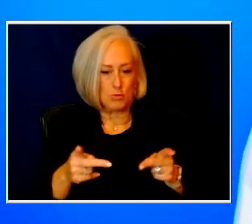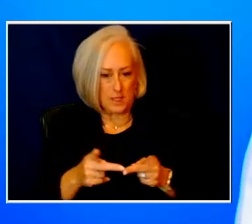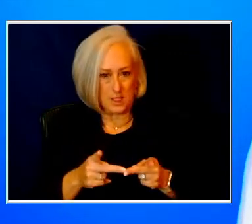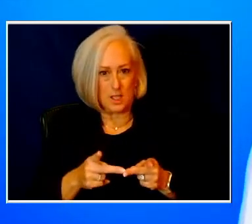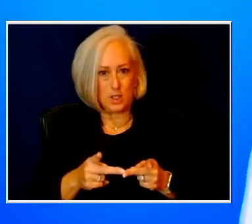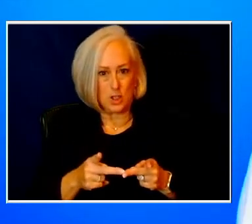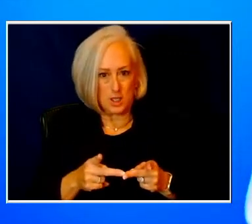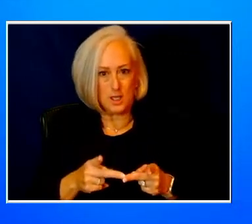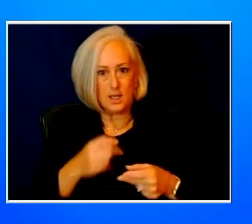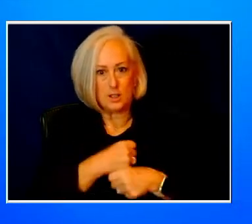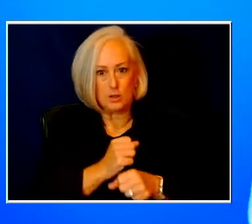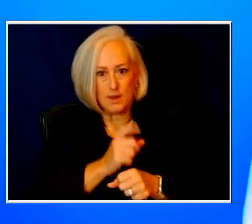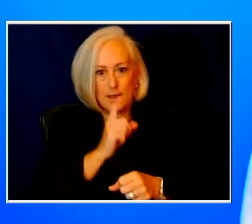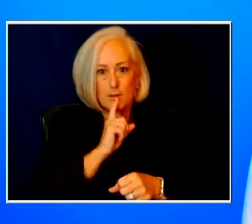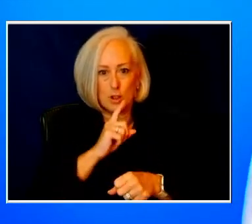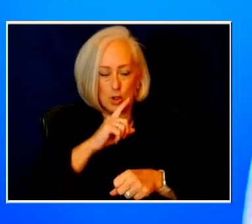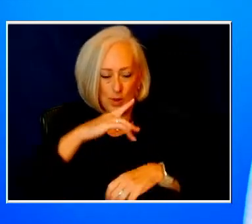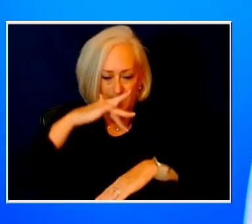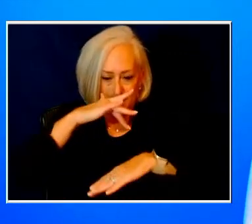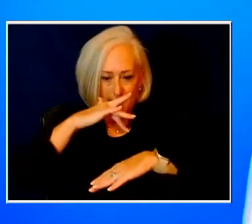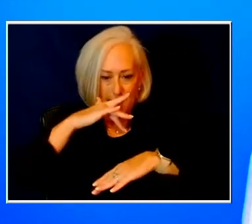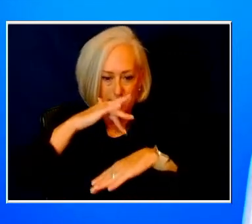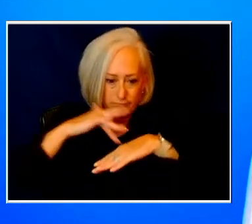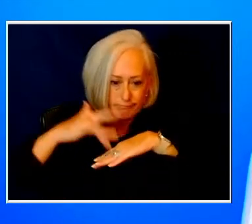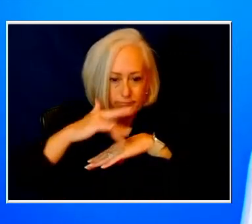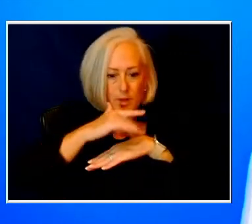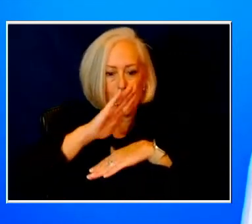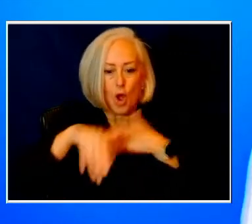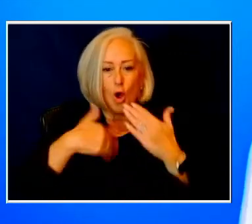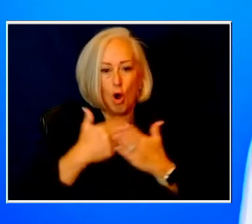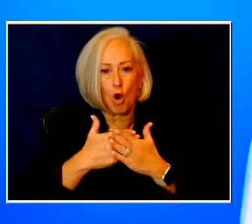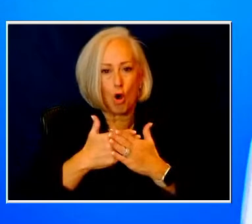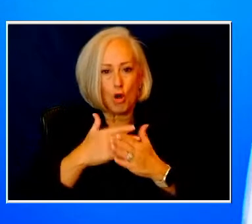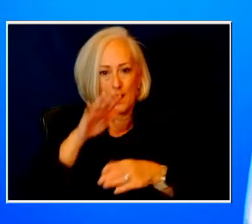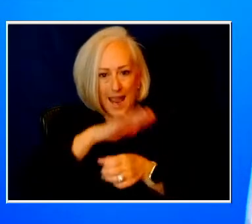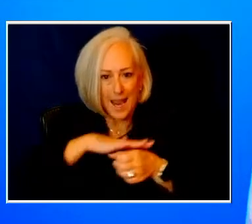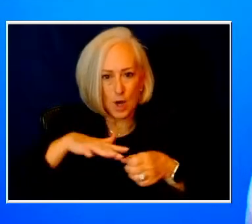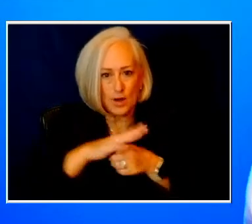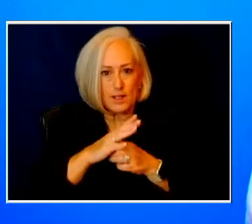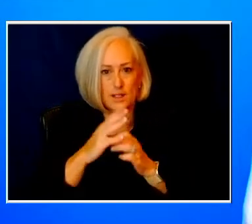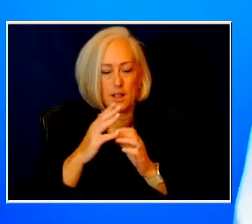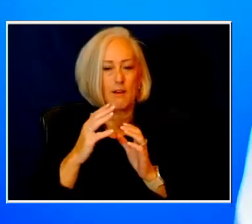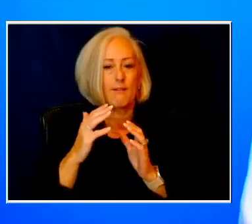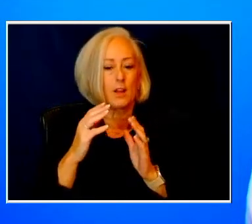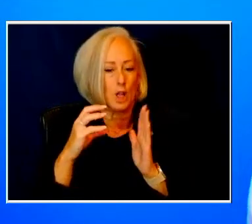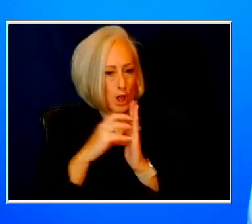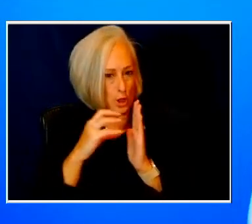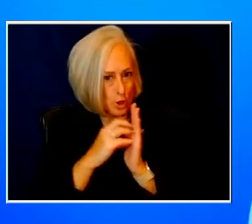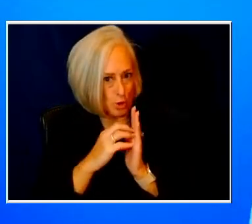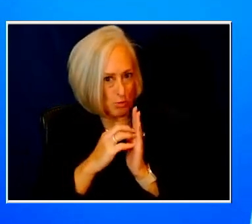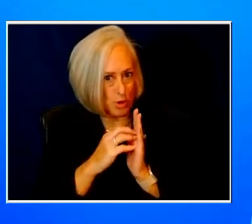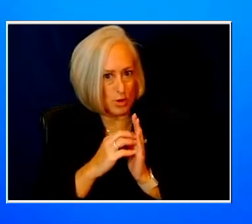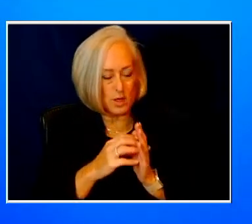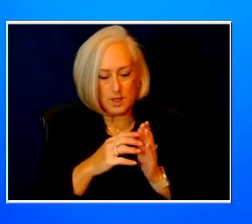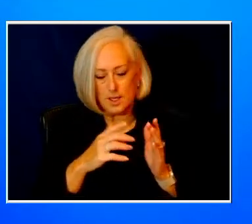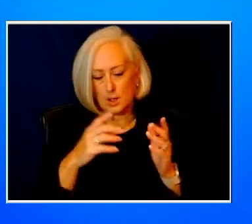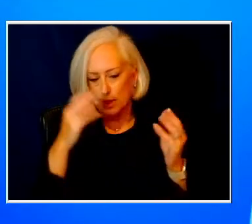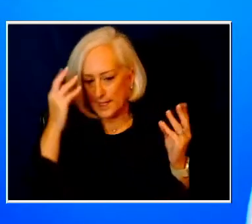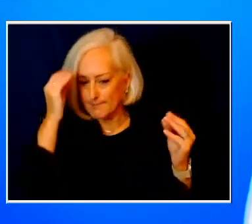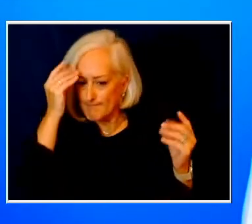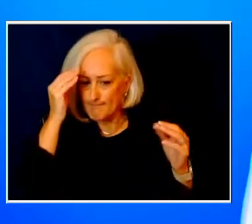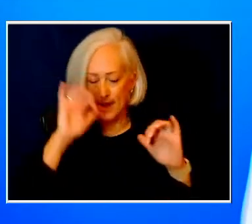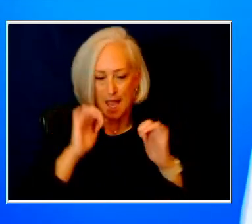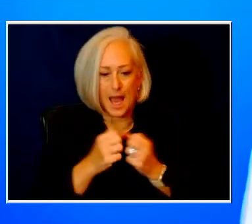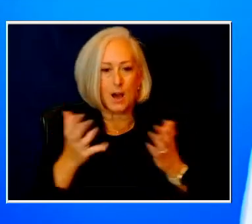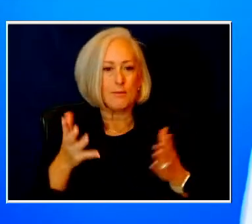all parts of the tumor. We kind of plan out the incision, what type of a prep we're going to do, how much hair to clip off or